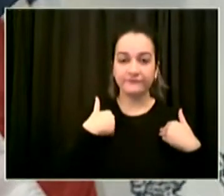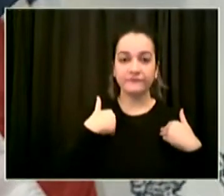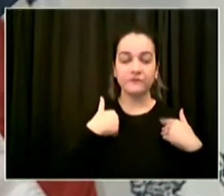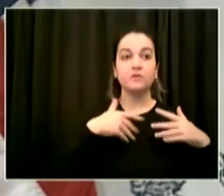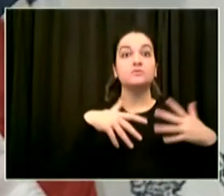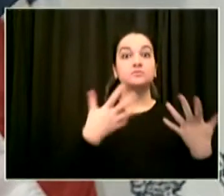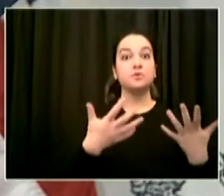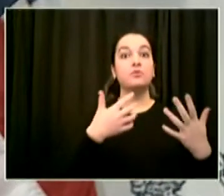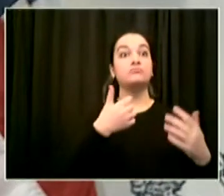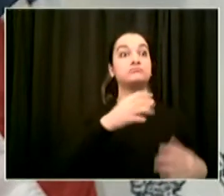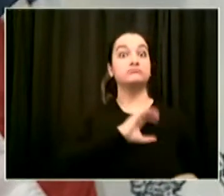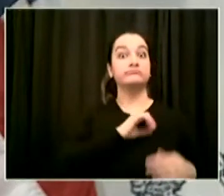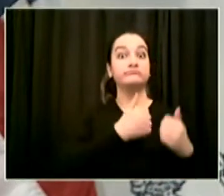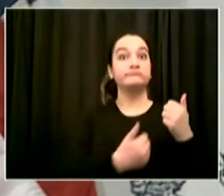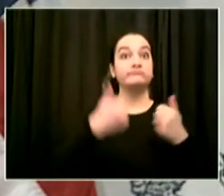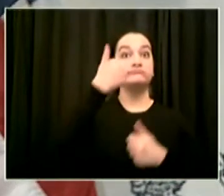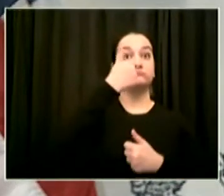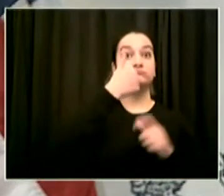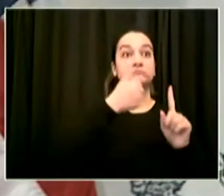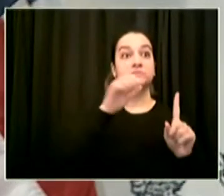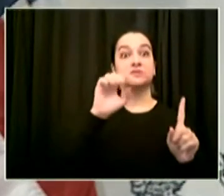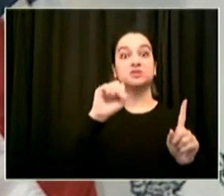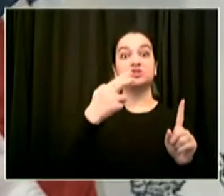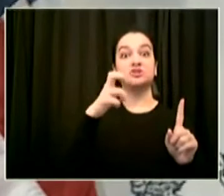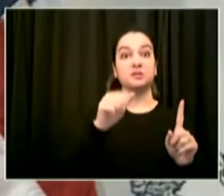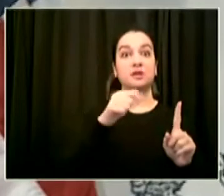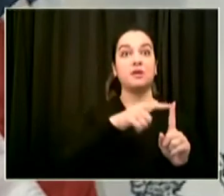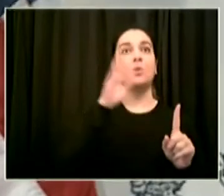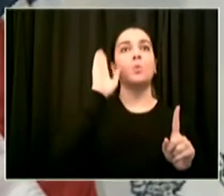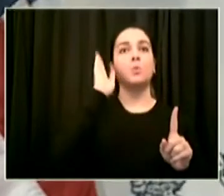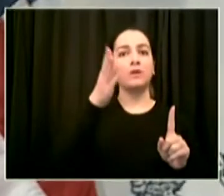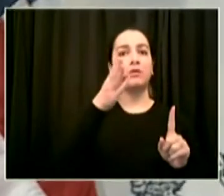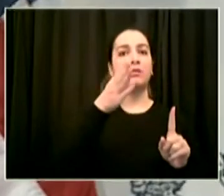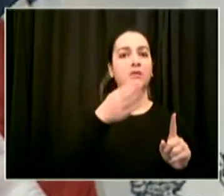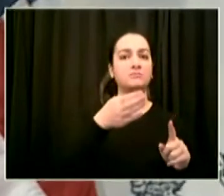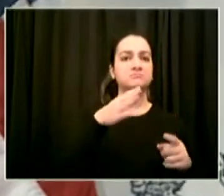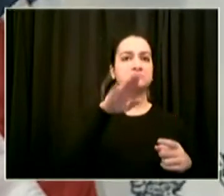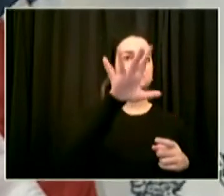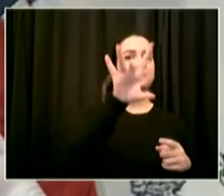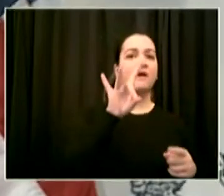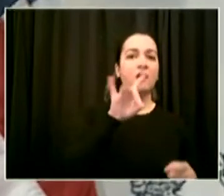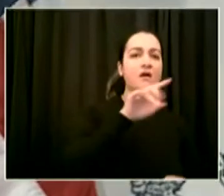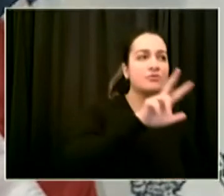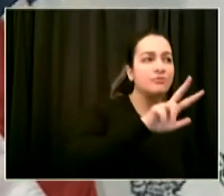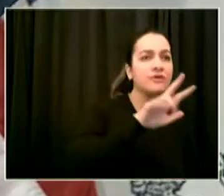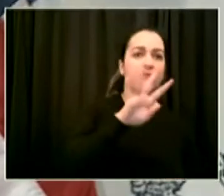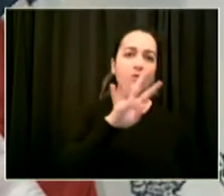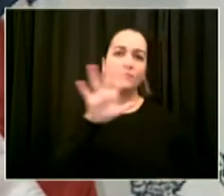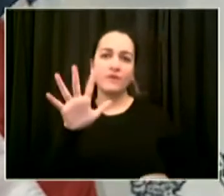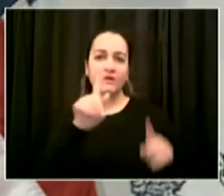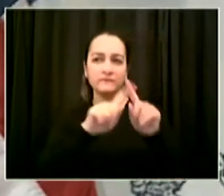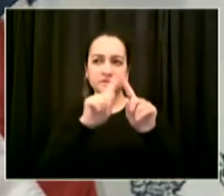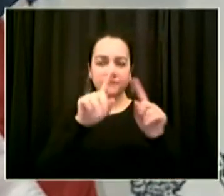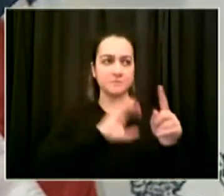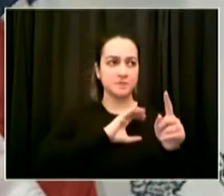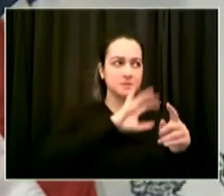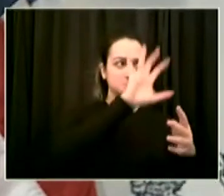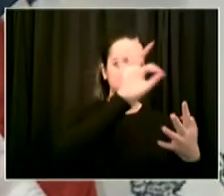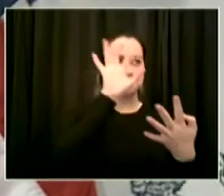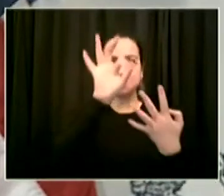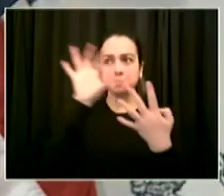nominees. Again, we want to see nominees with the skill and the talent and readiness to run a precinct, as the commissioner